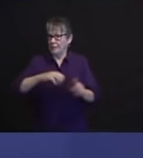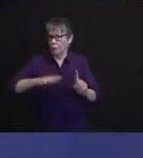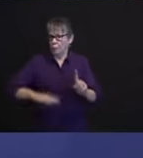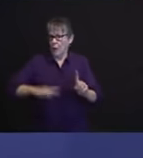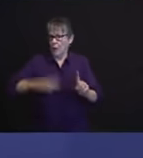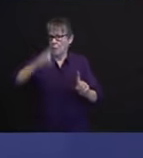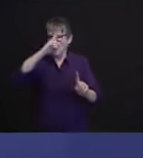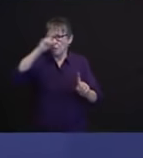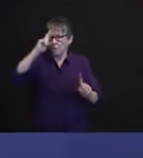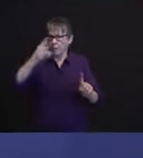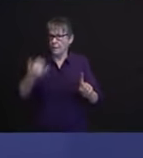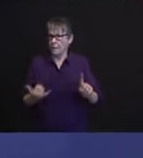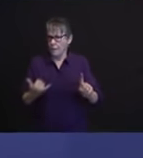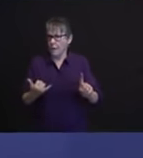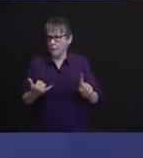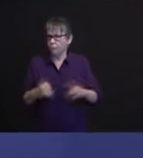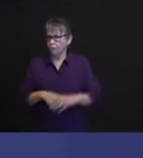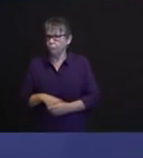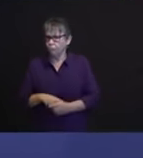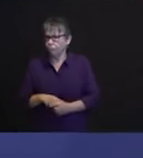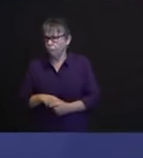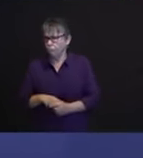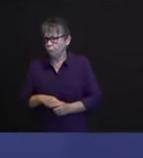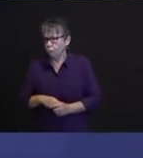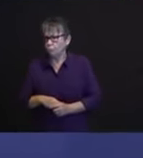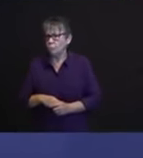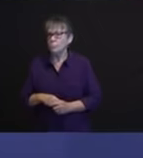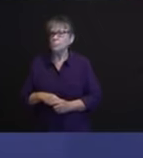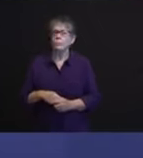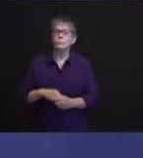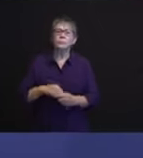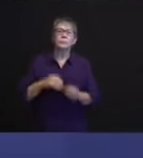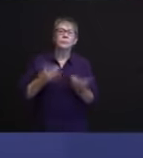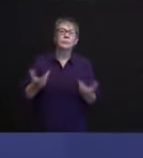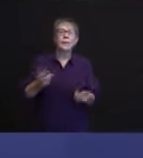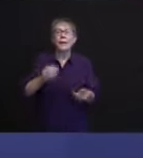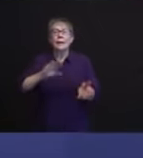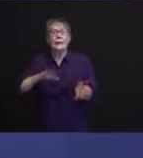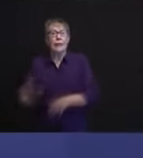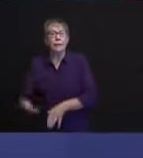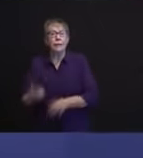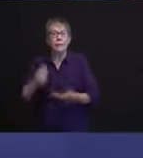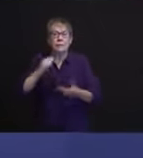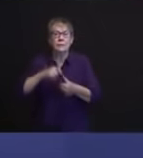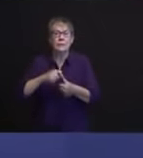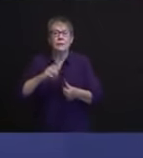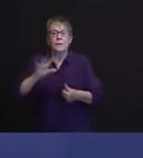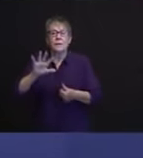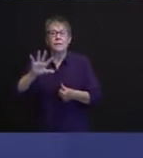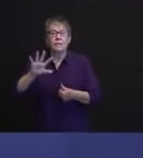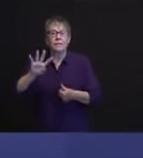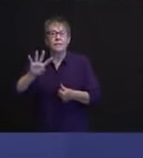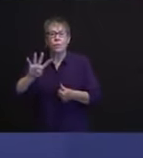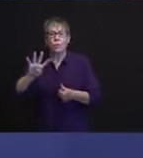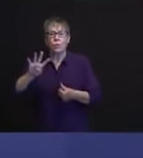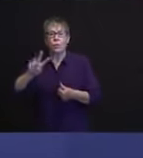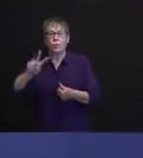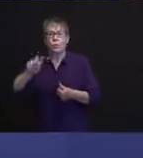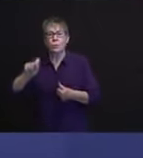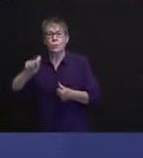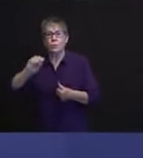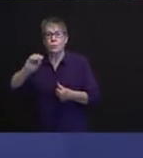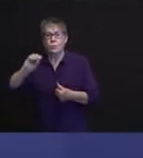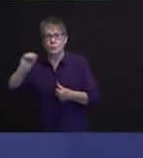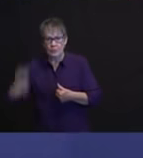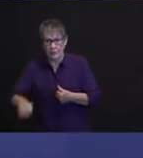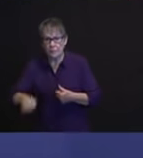deaths reported. In terms of deaths, the breakdown to death by race ethnicity is as follows: white 54.1%, black 18%,